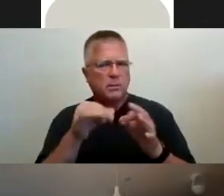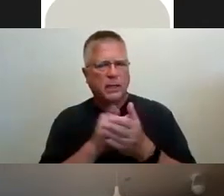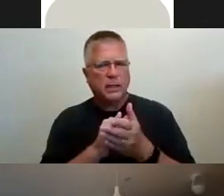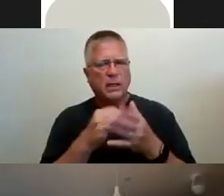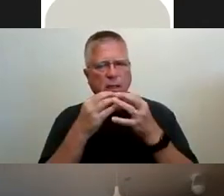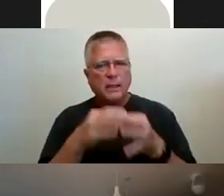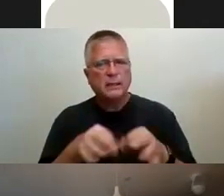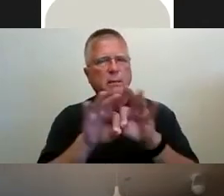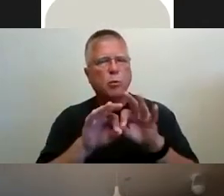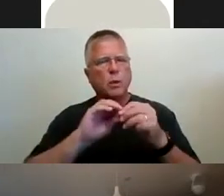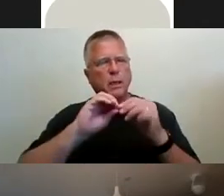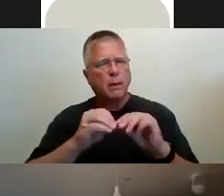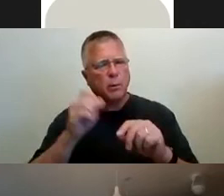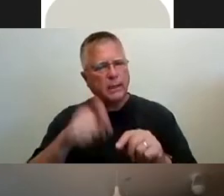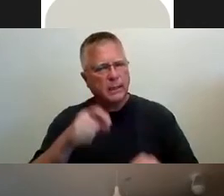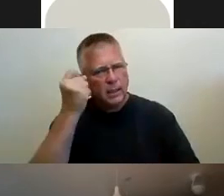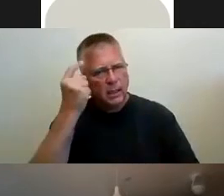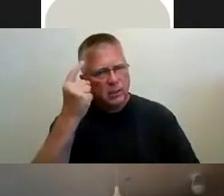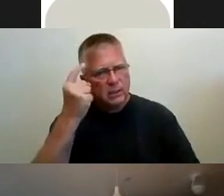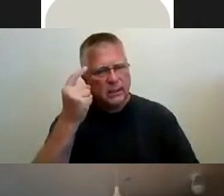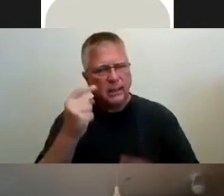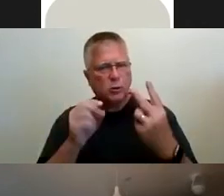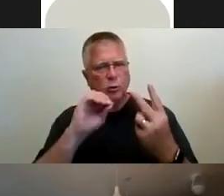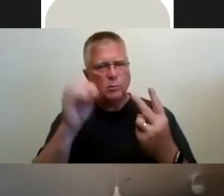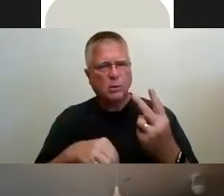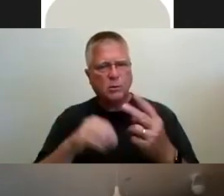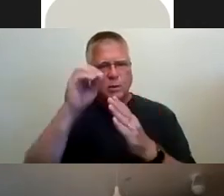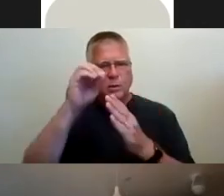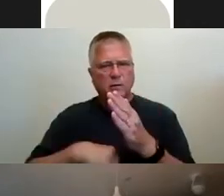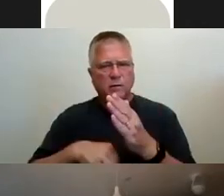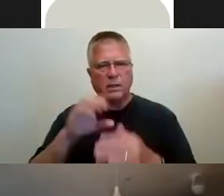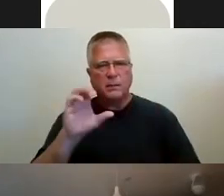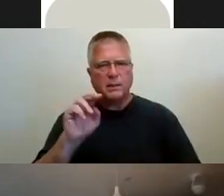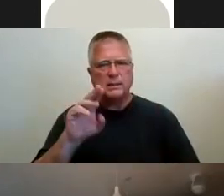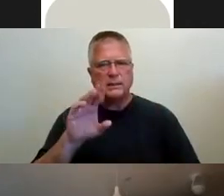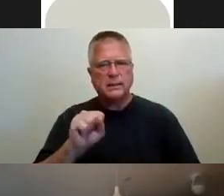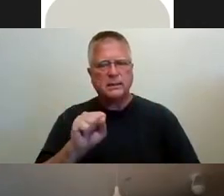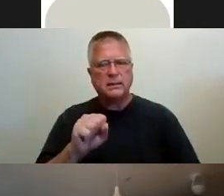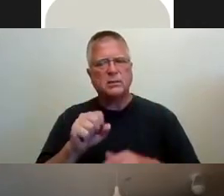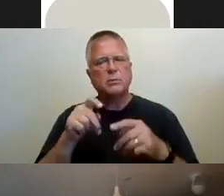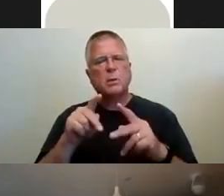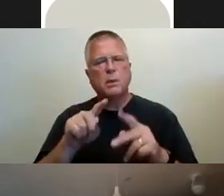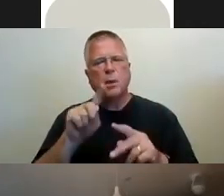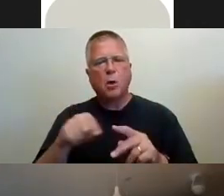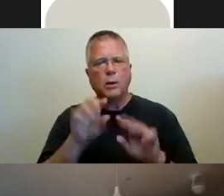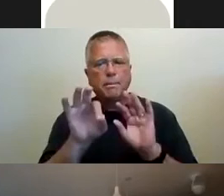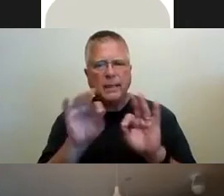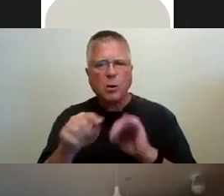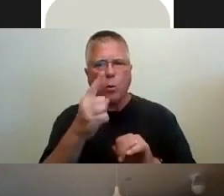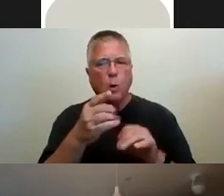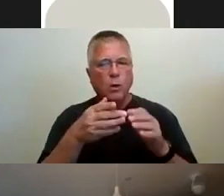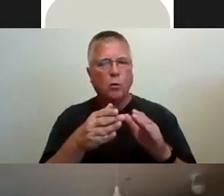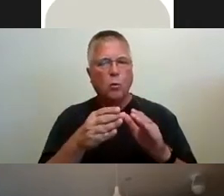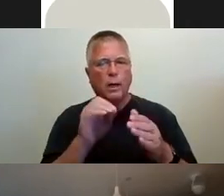important number to understand. So when you fill out the census, you're permitted to answer only one way that